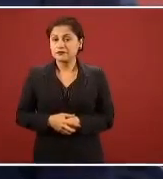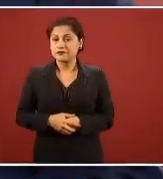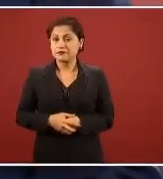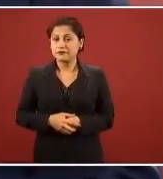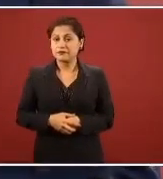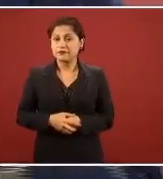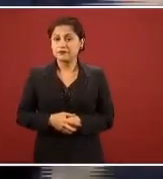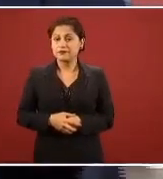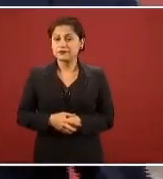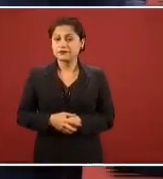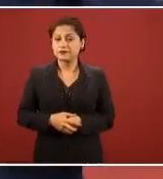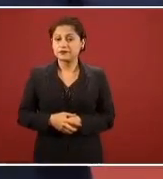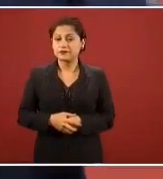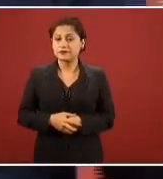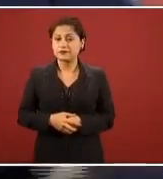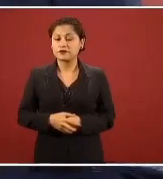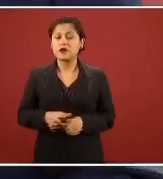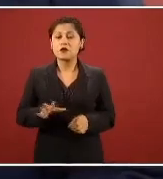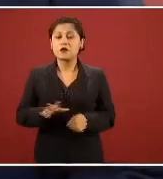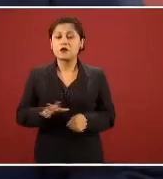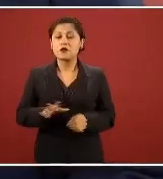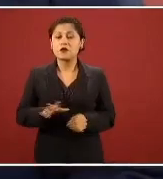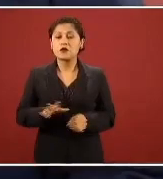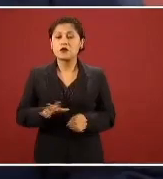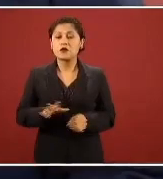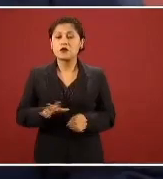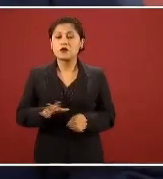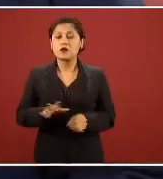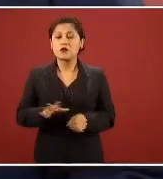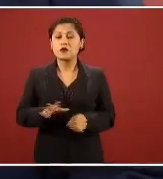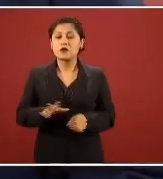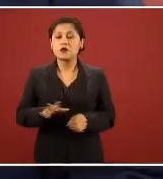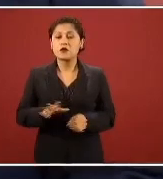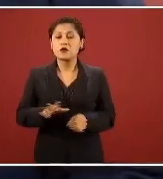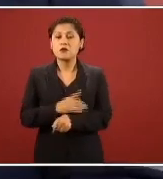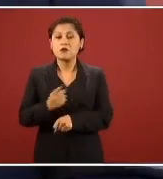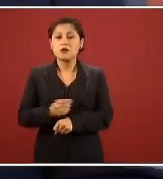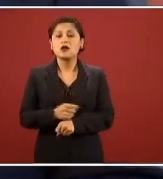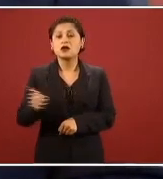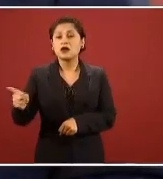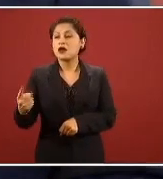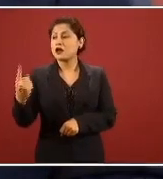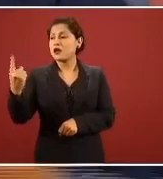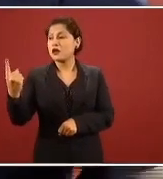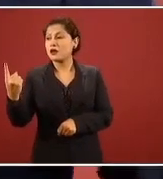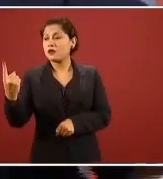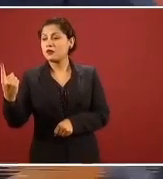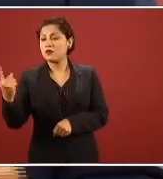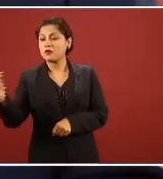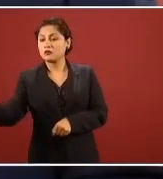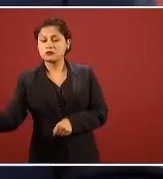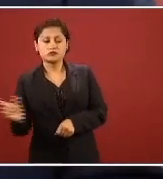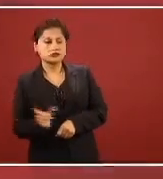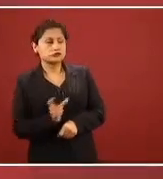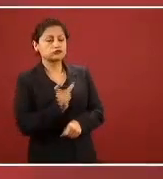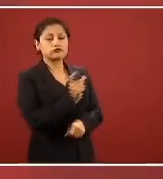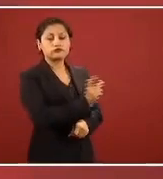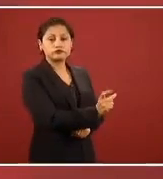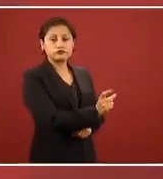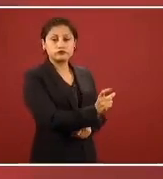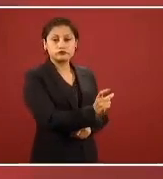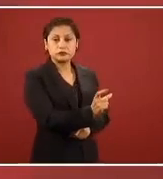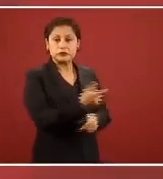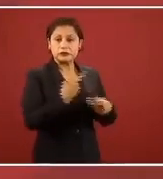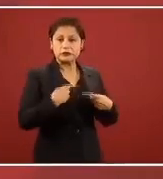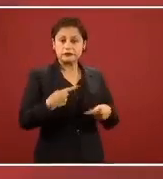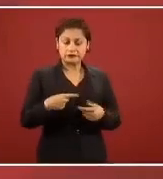una tarjeta que les entregaban. And they used to give them just the card. Sus subalternos. With